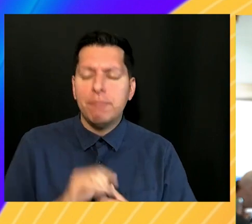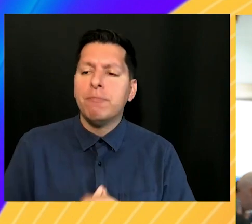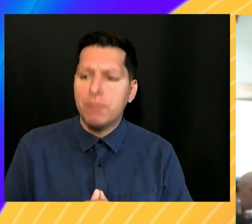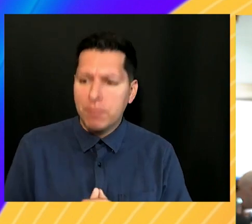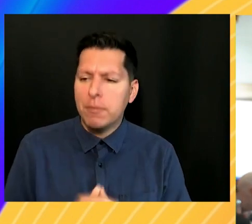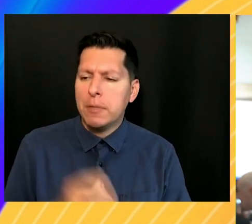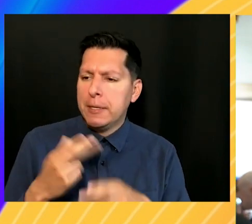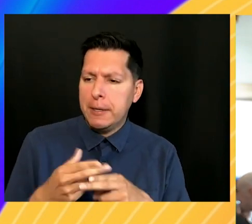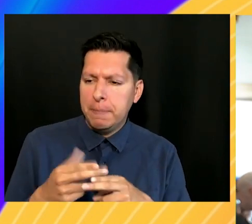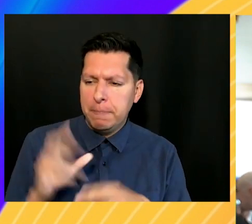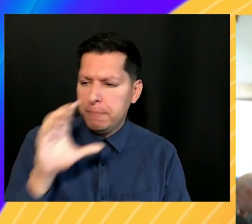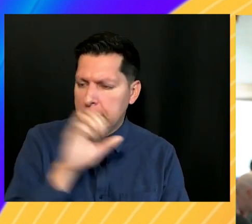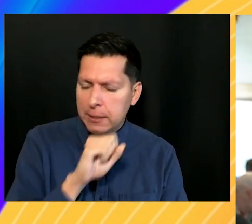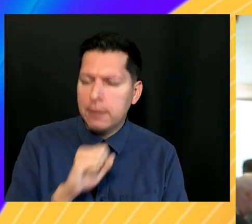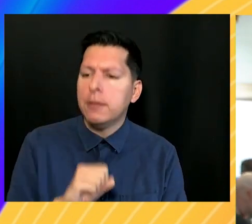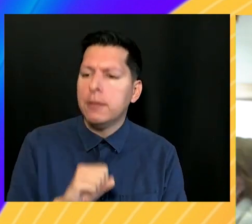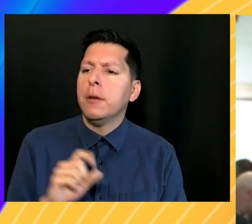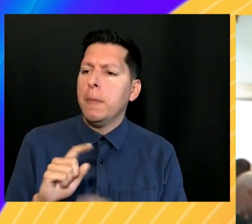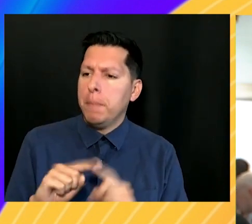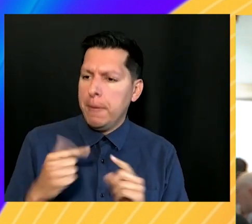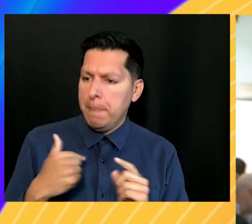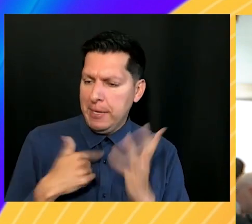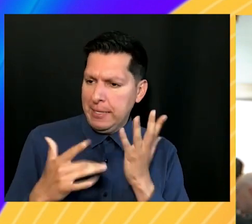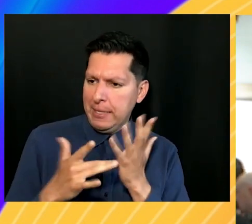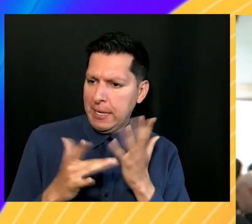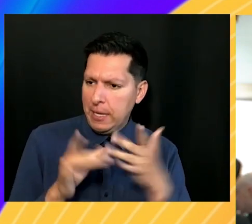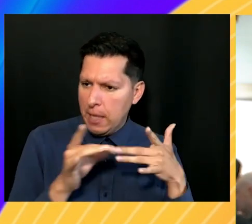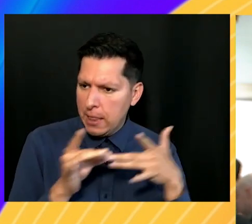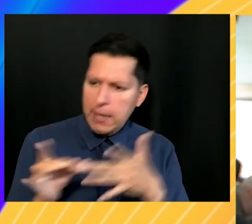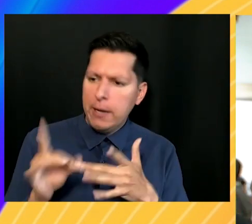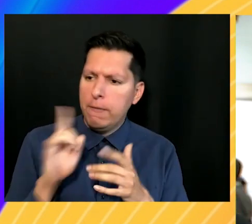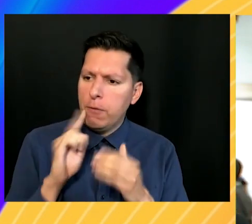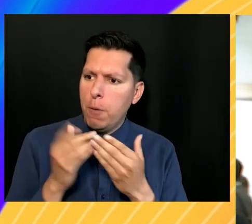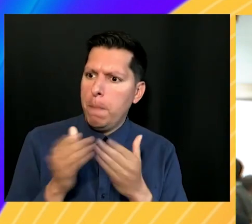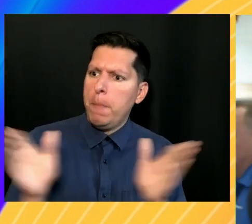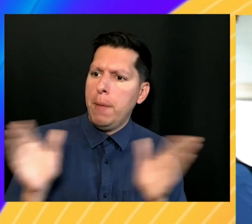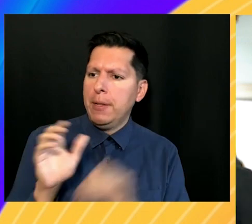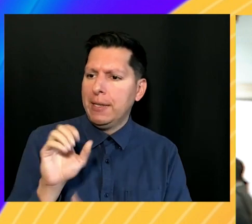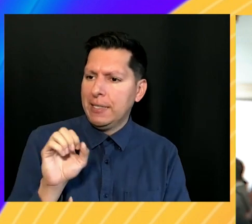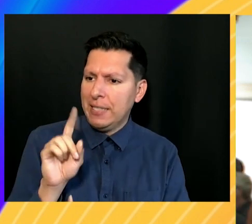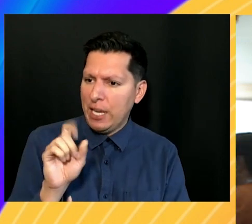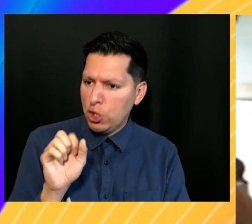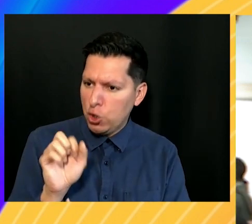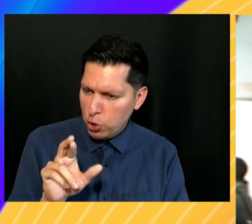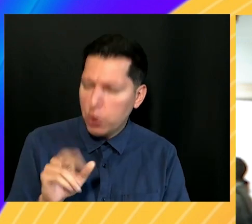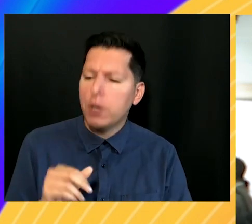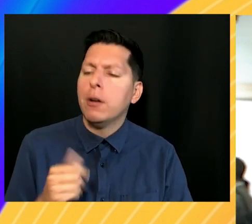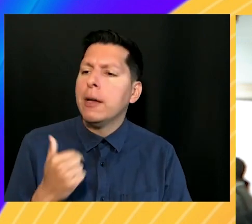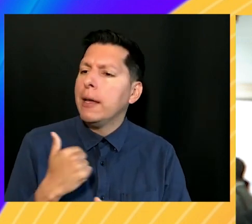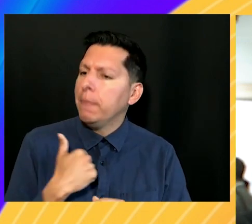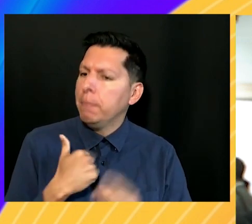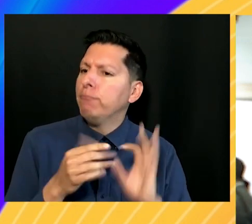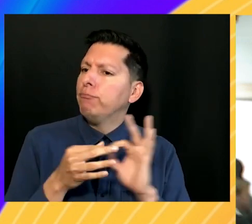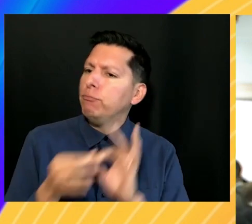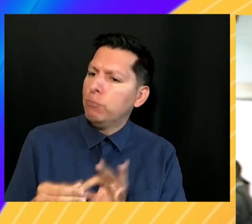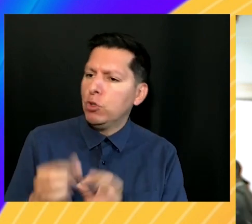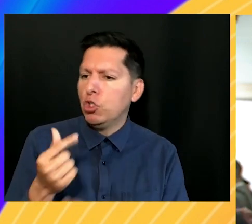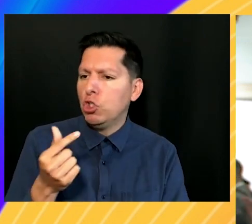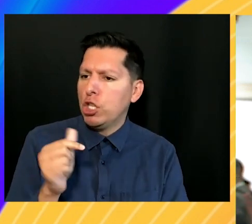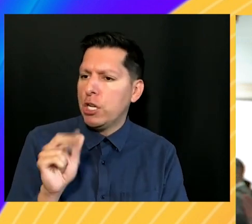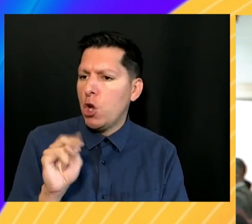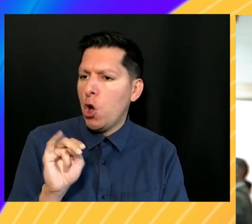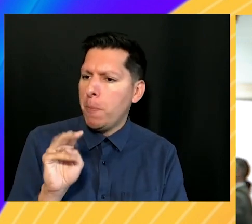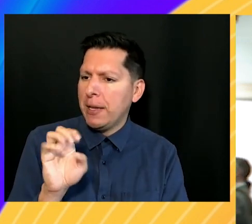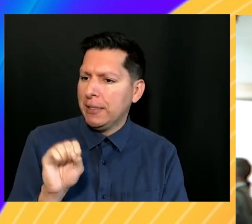I am the genomics technical lead for public sector. I'm also a bioinformatician, and I've been working with genomics for the last 15